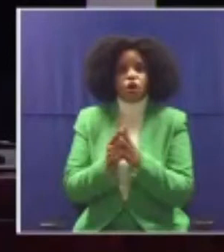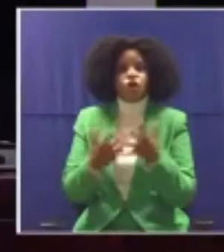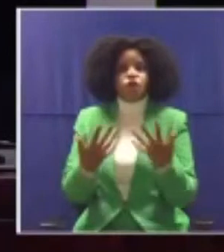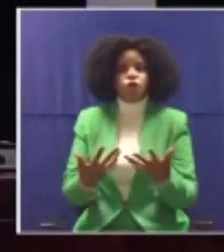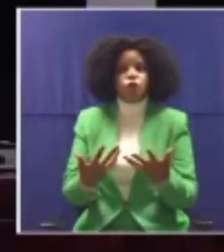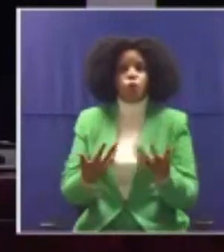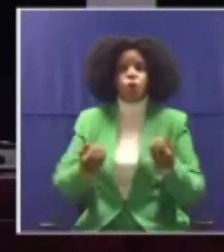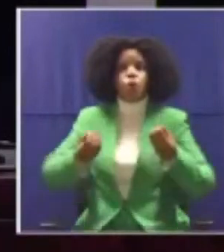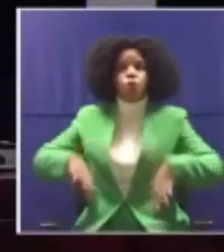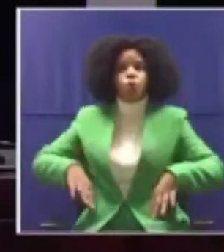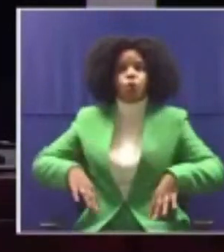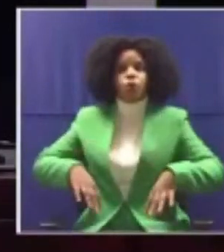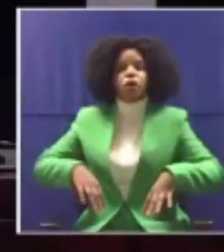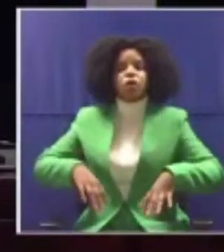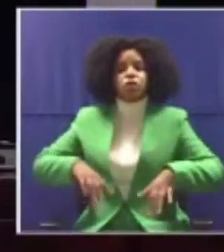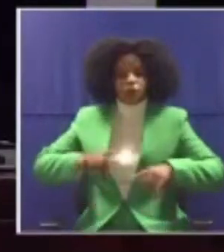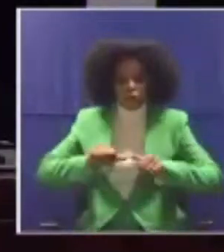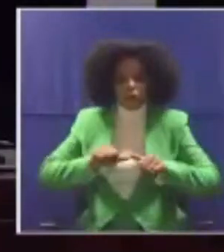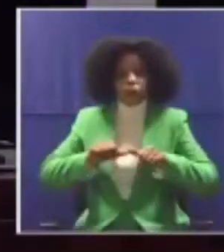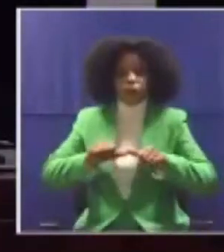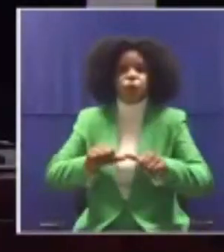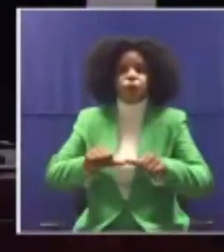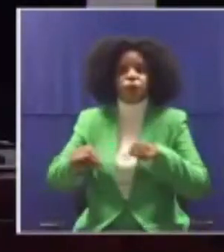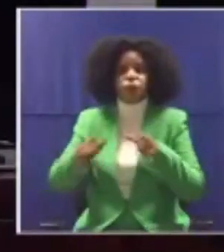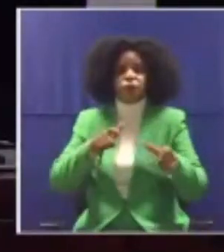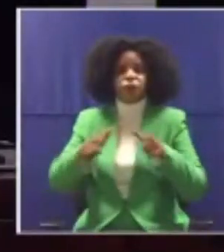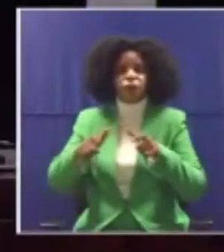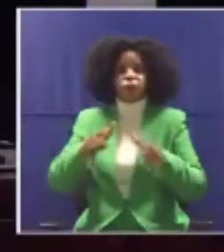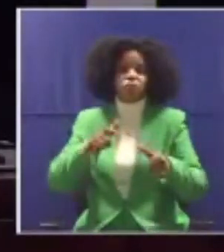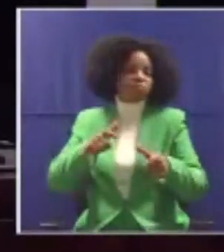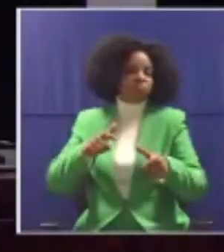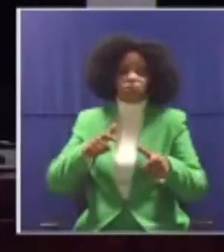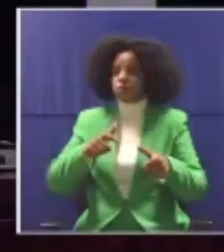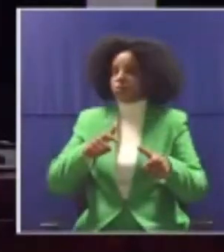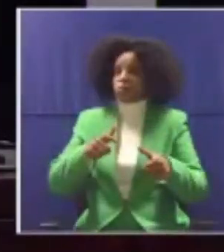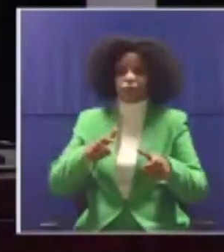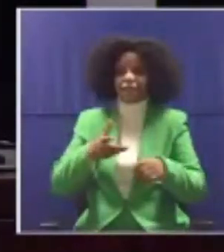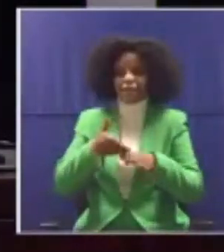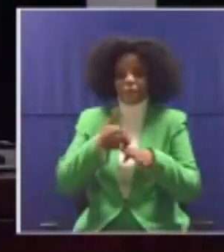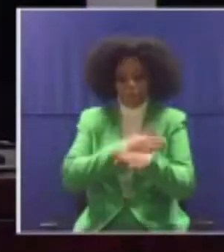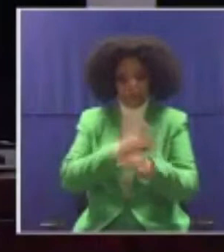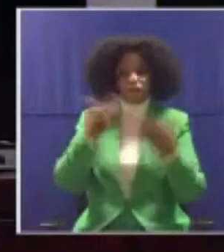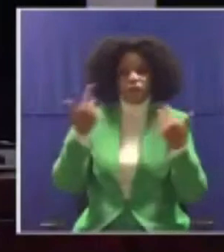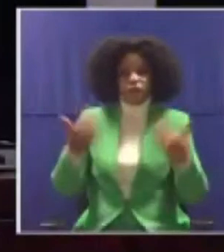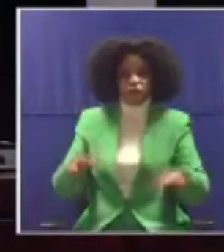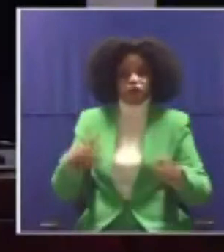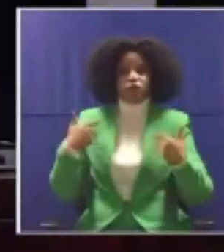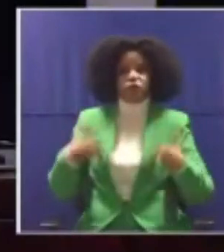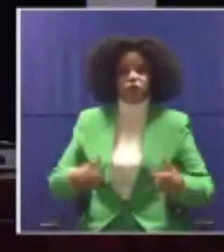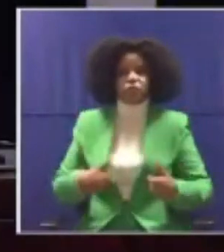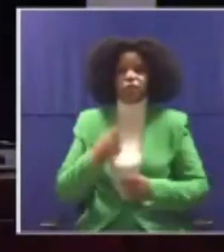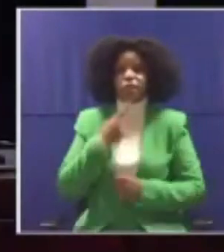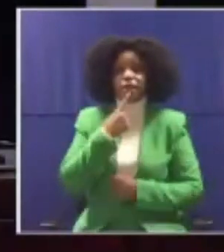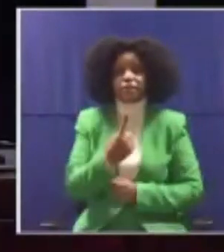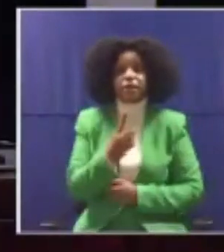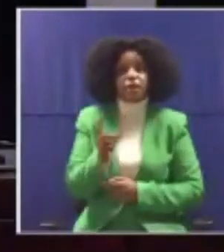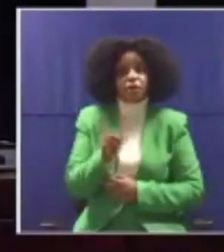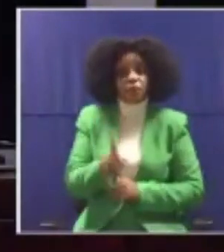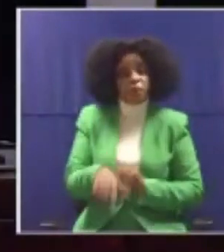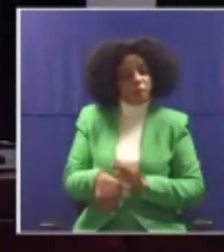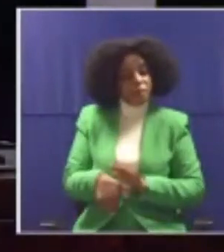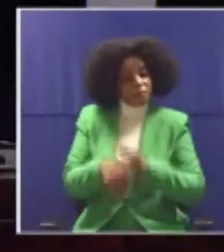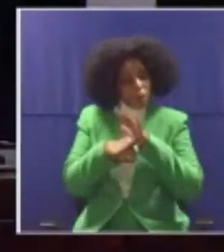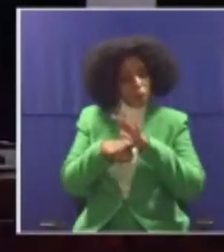power. I said earlier when I spoke that it is important that the party that